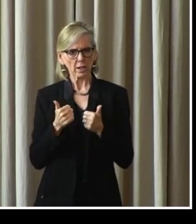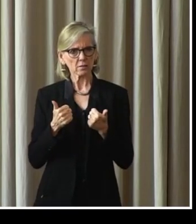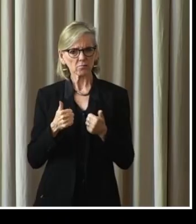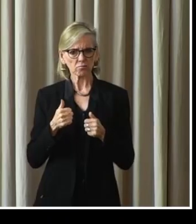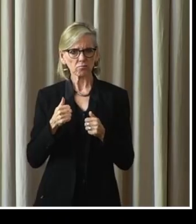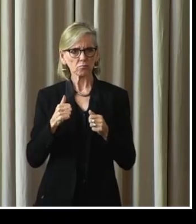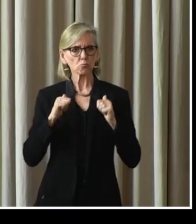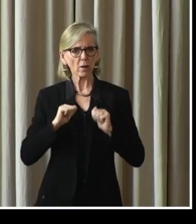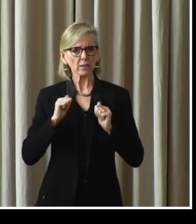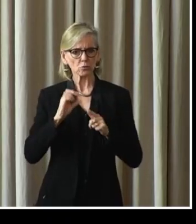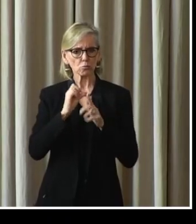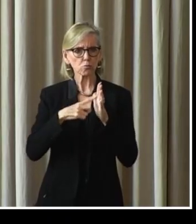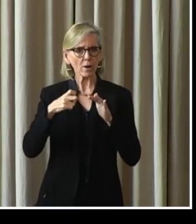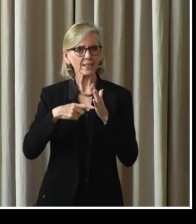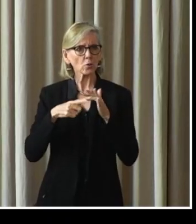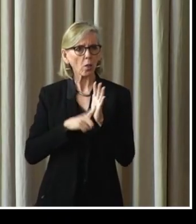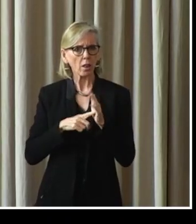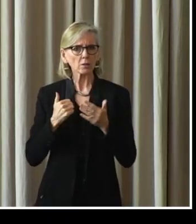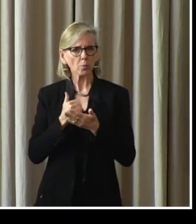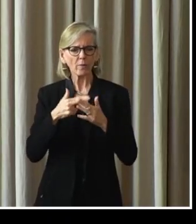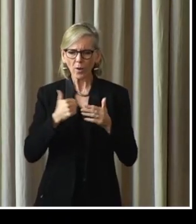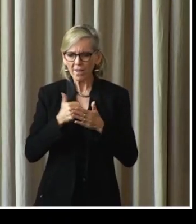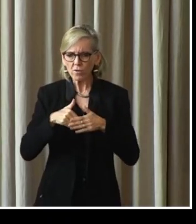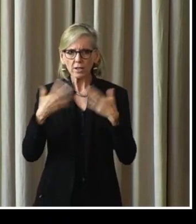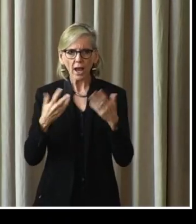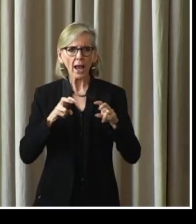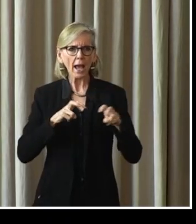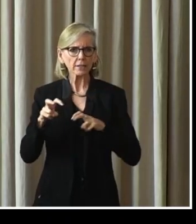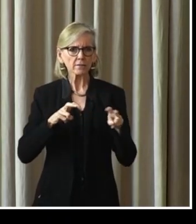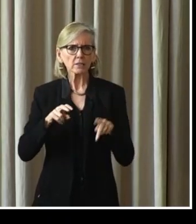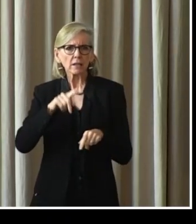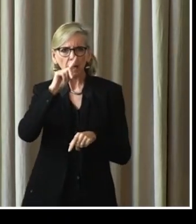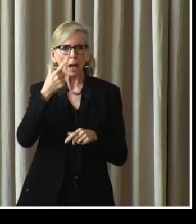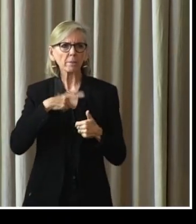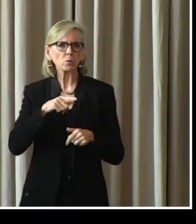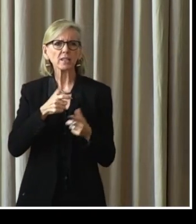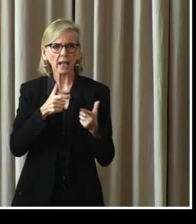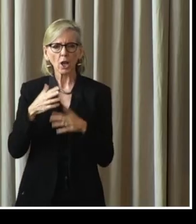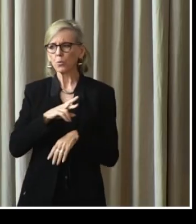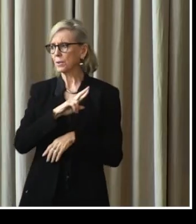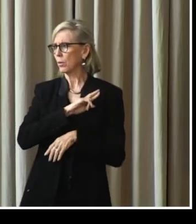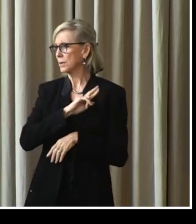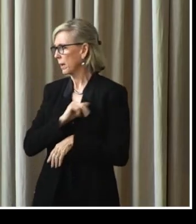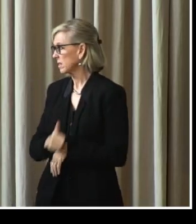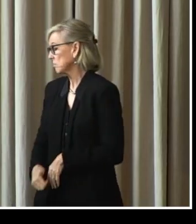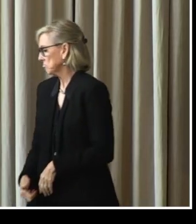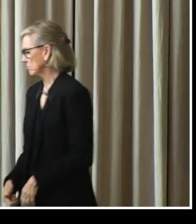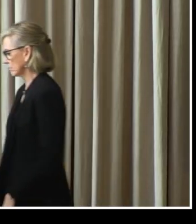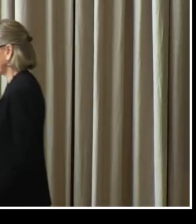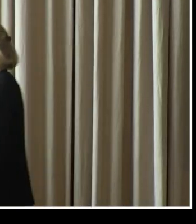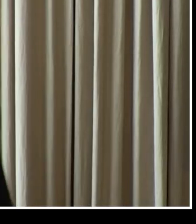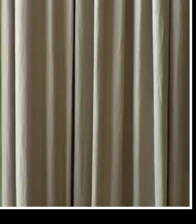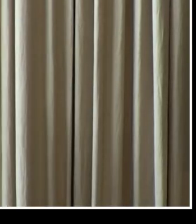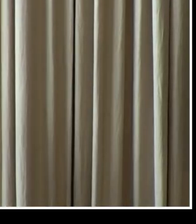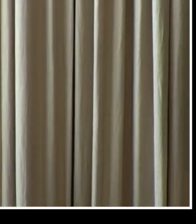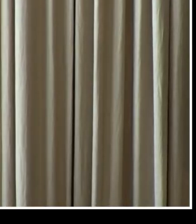for daily tasks that they just were not able to do because of their caring responsibility. The second area that would